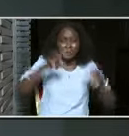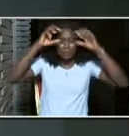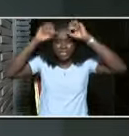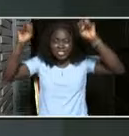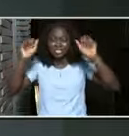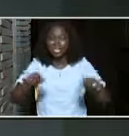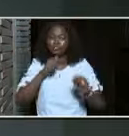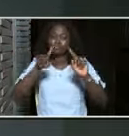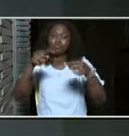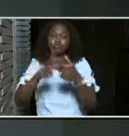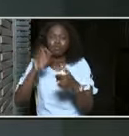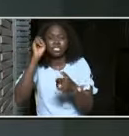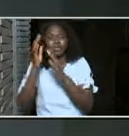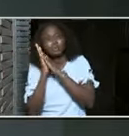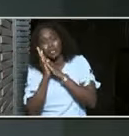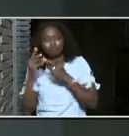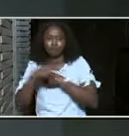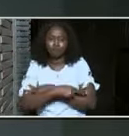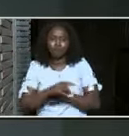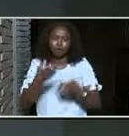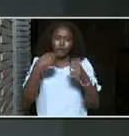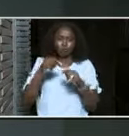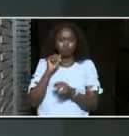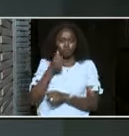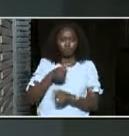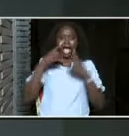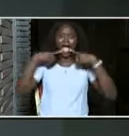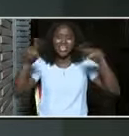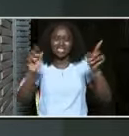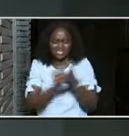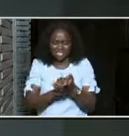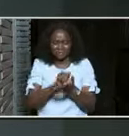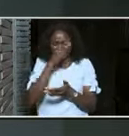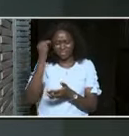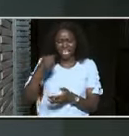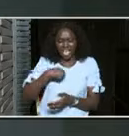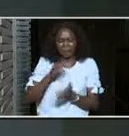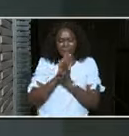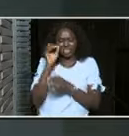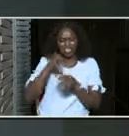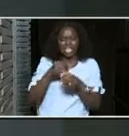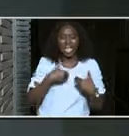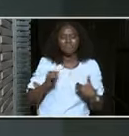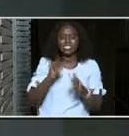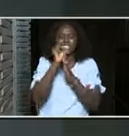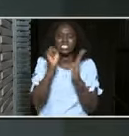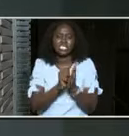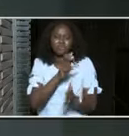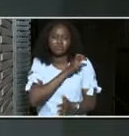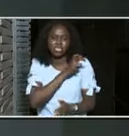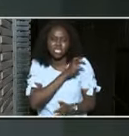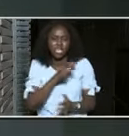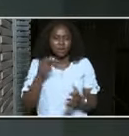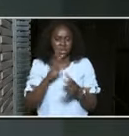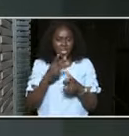out tomorrow and announce that because he believes in having state police, that we are going to have state police today